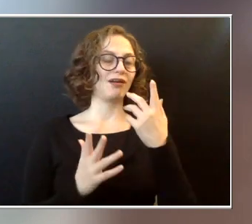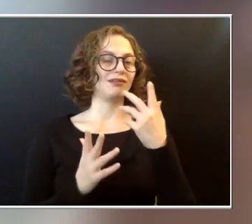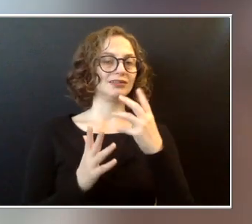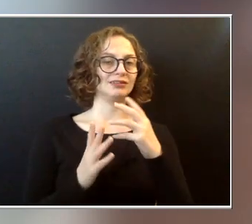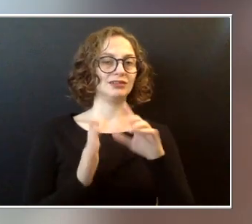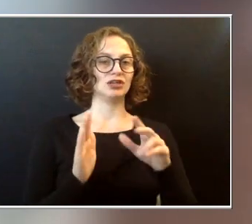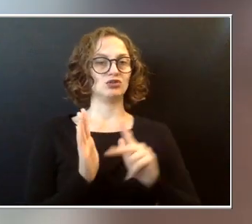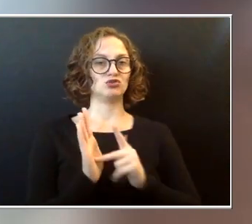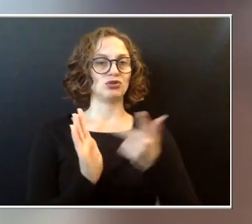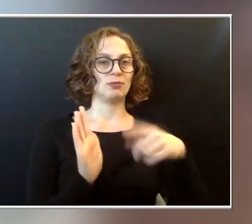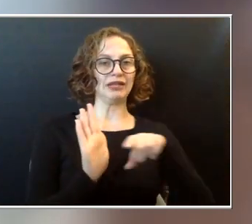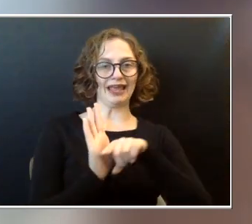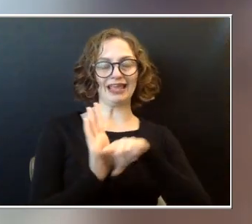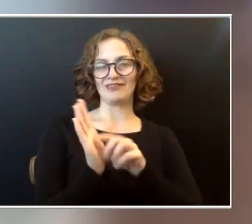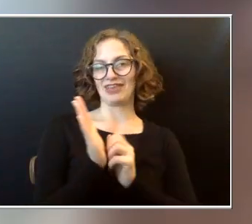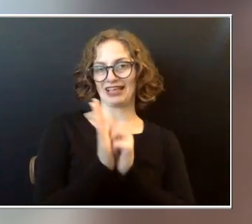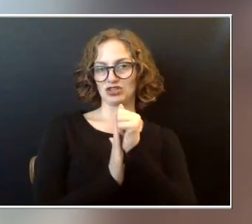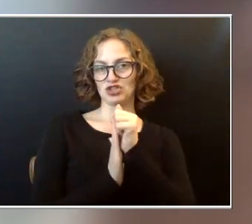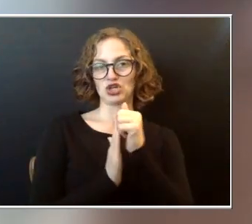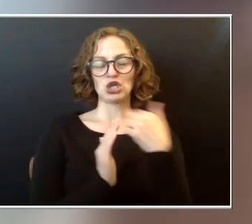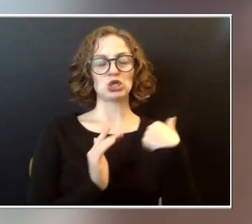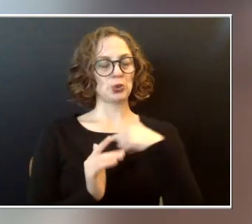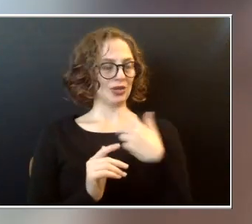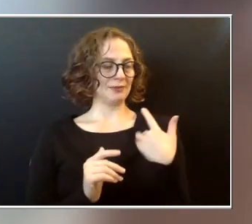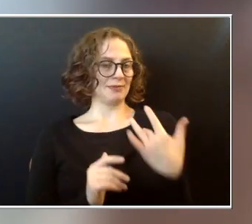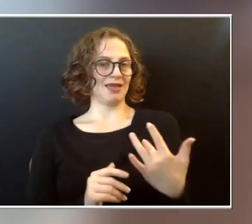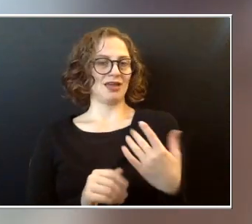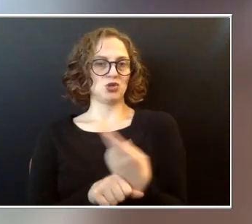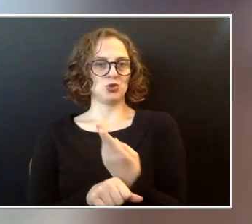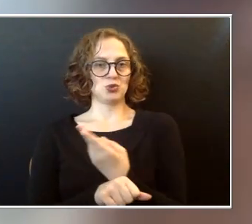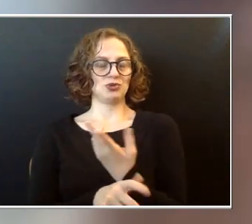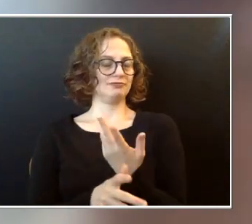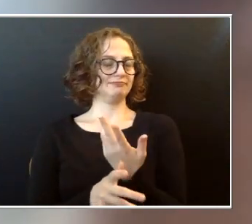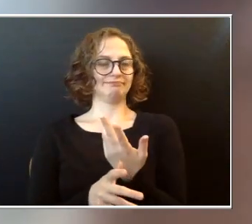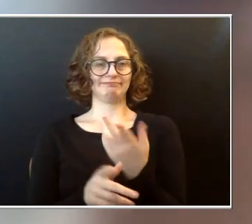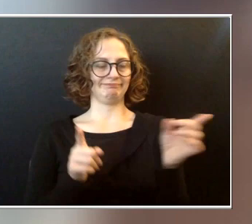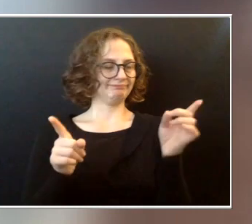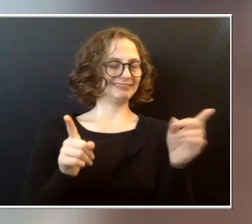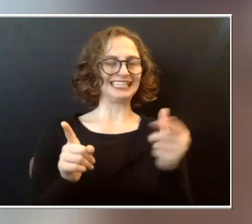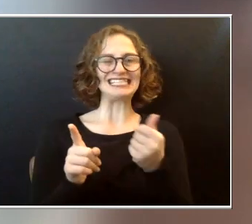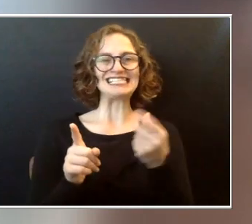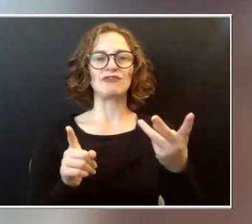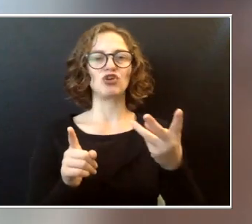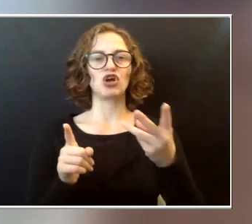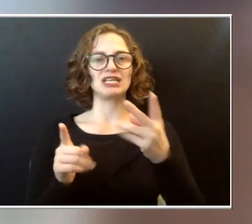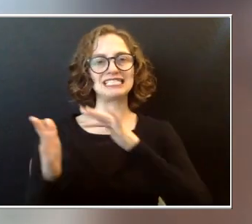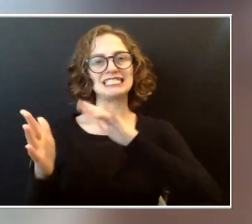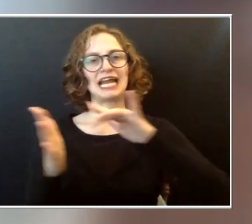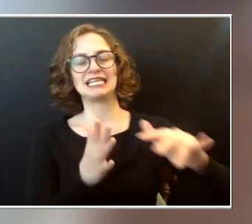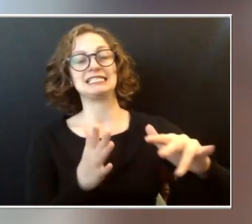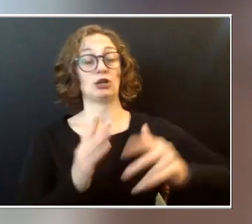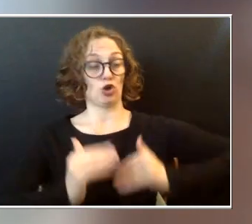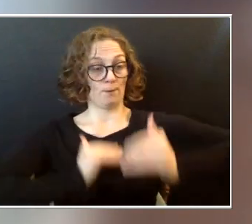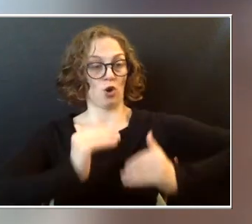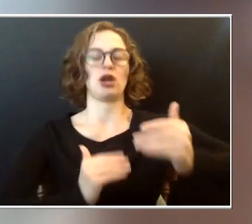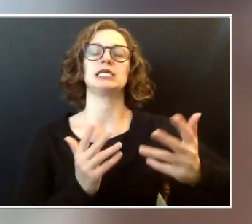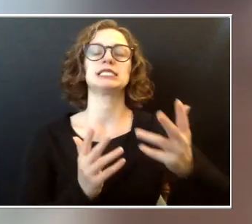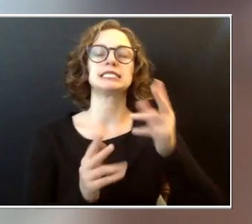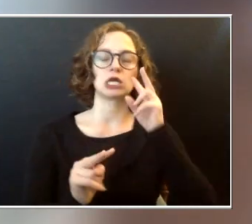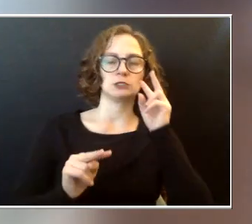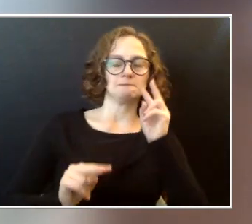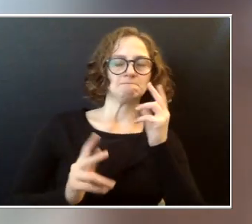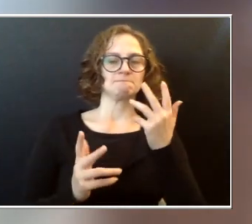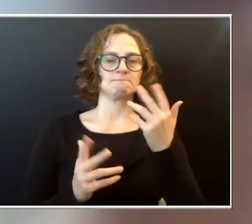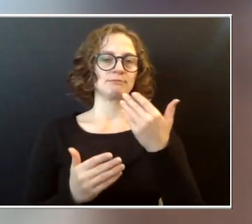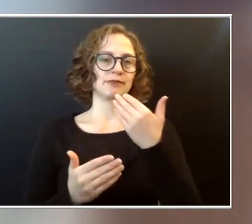or 2 studies at least that we are conducting that is looking at better therapies or improving toxicities